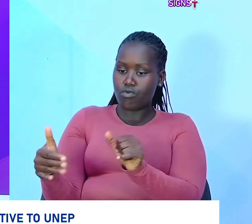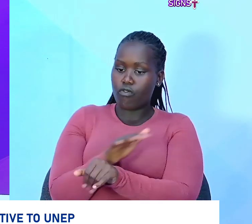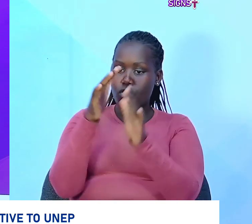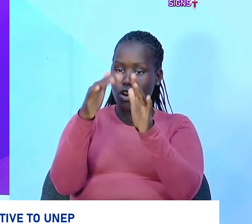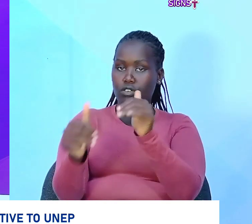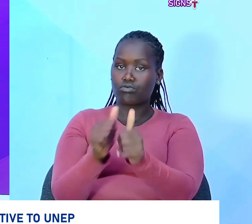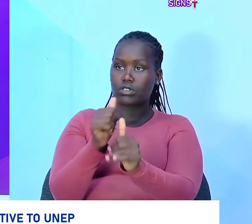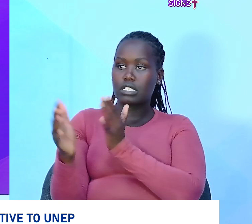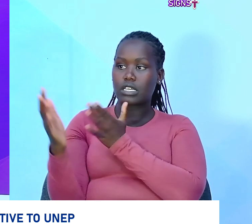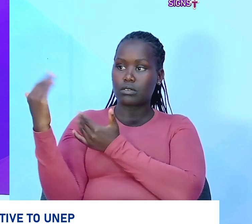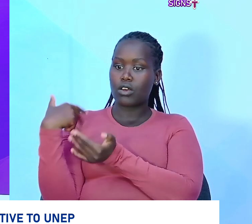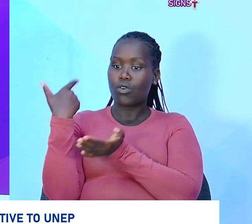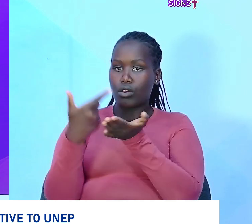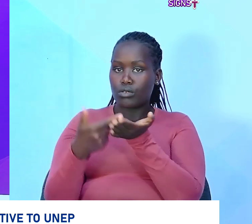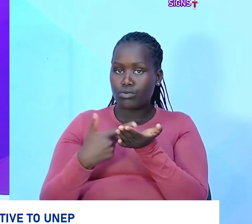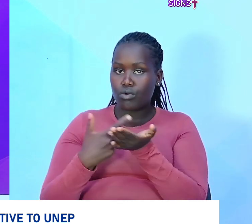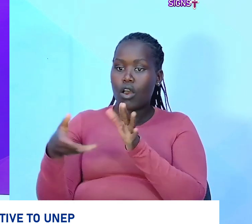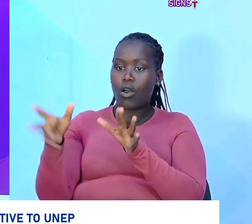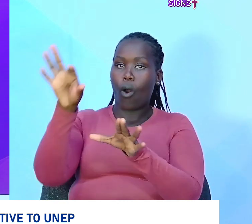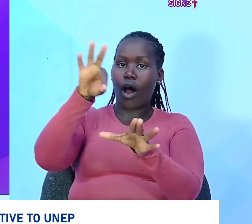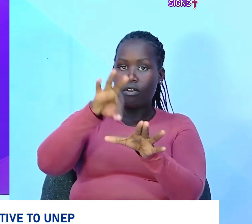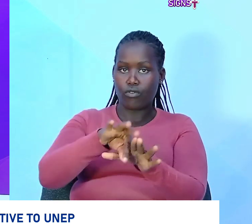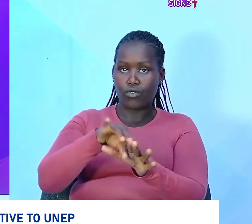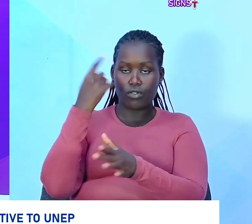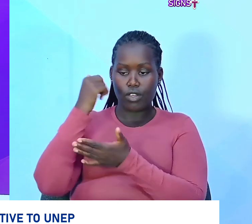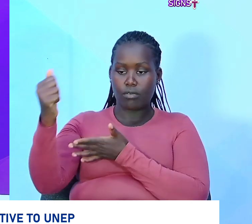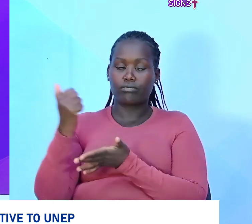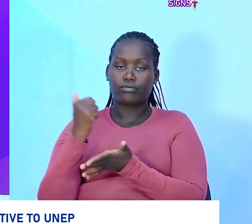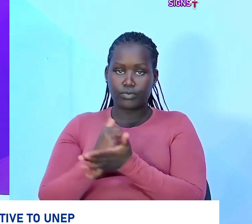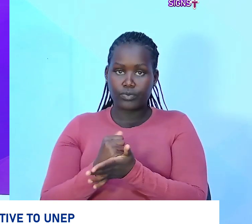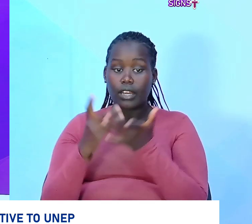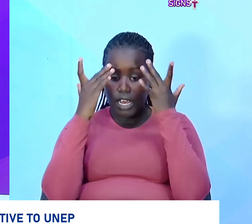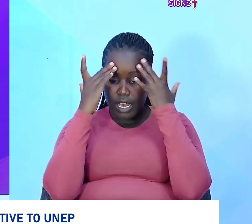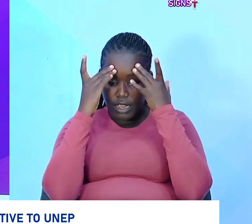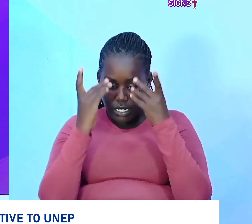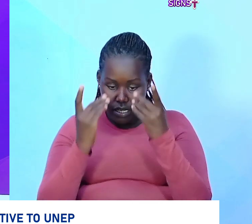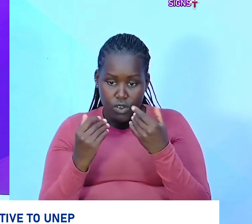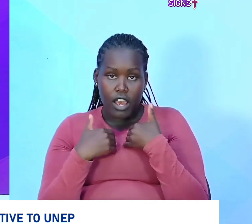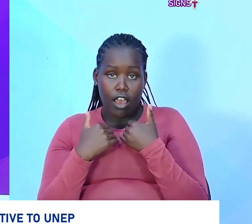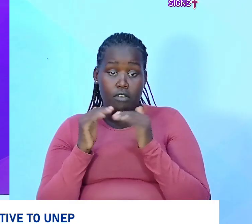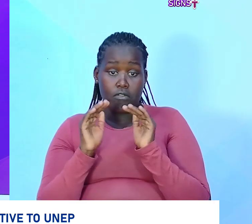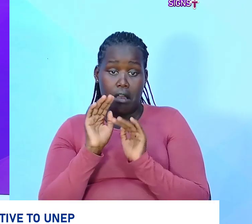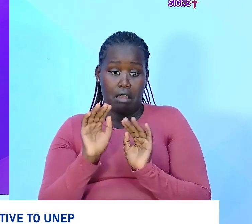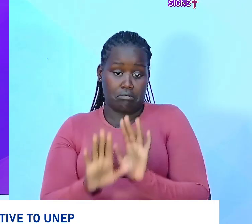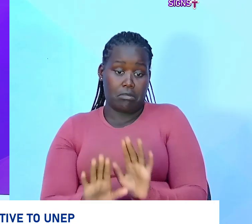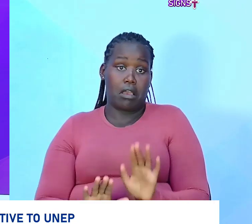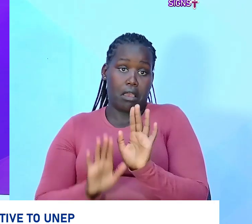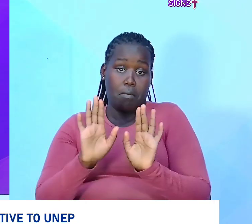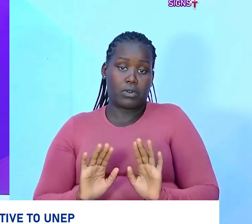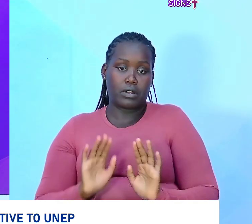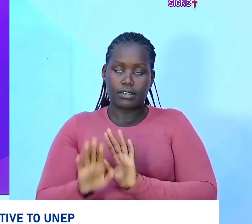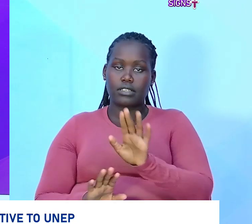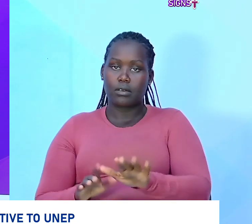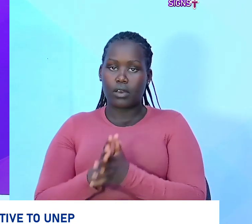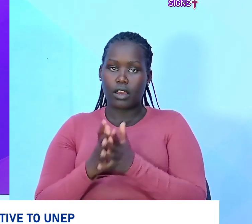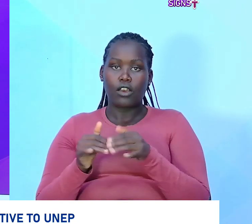is expected to debate and vote on the appointment. The decision marks a key step in finalizing her